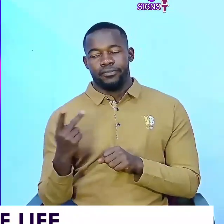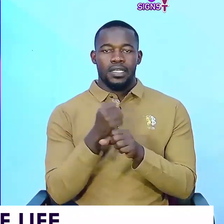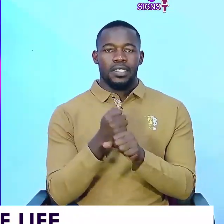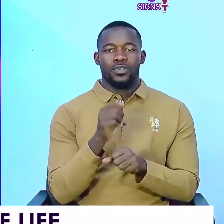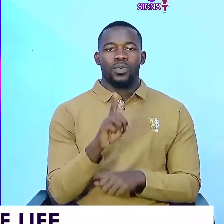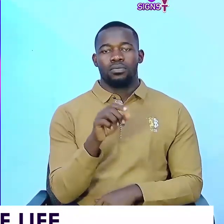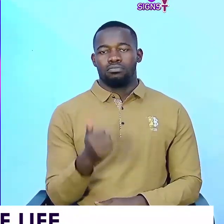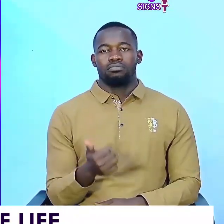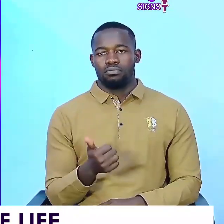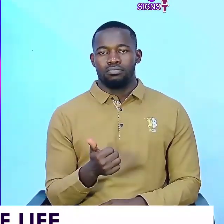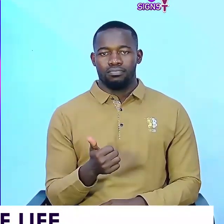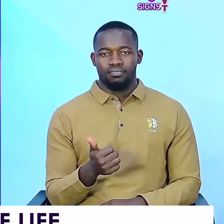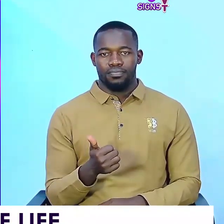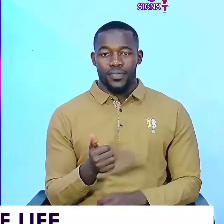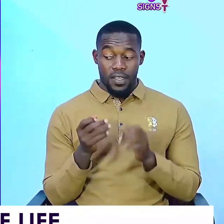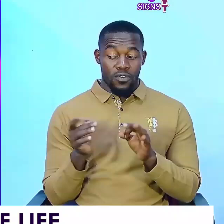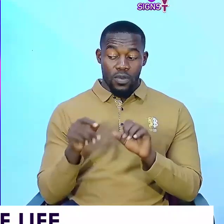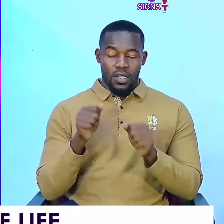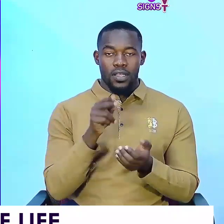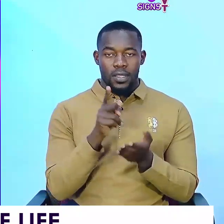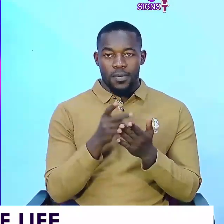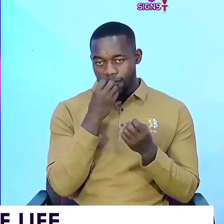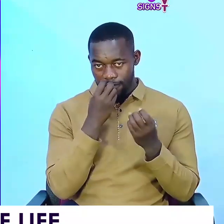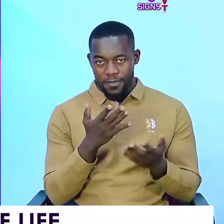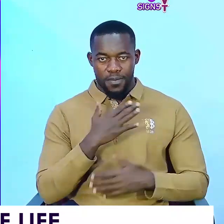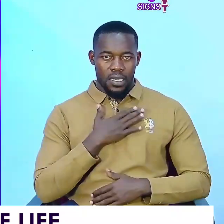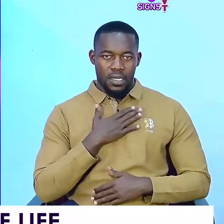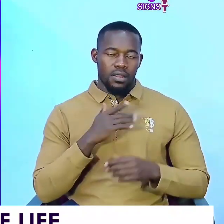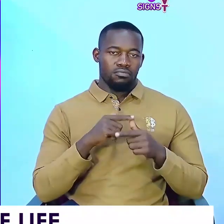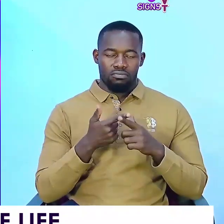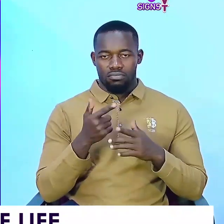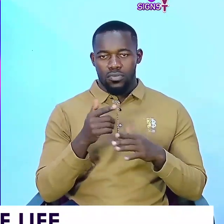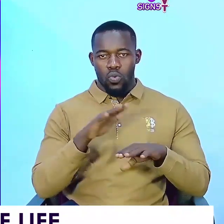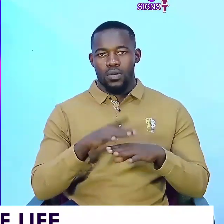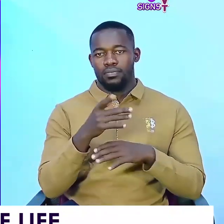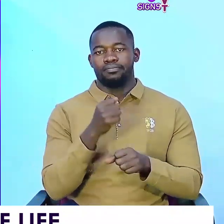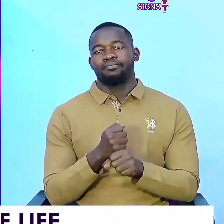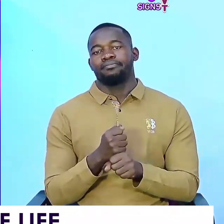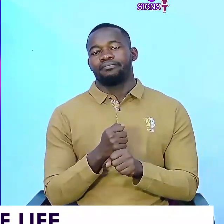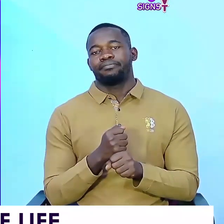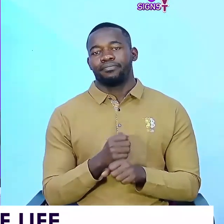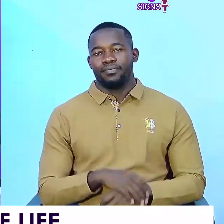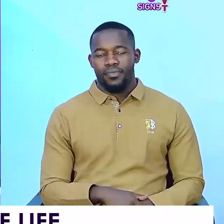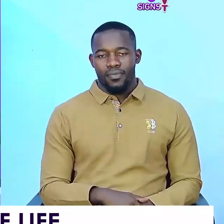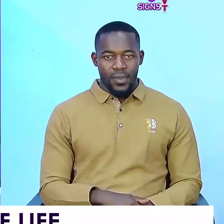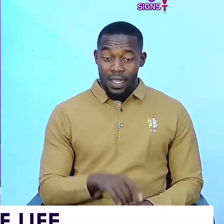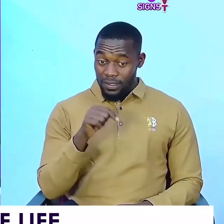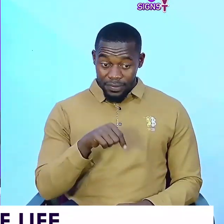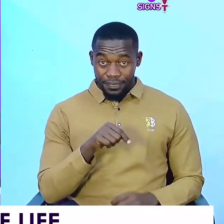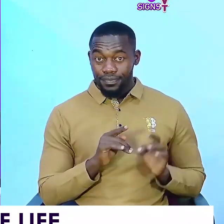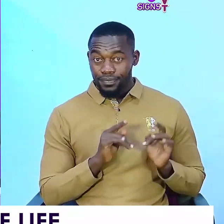it at that level, Yeah. then trust is built. Obviously, this